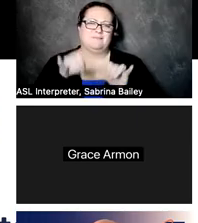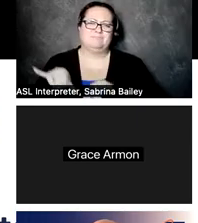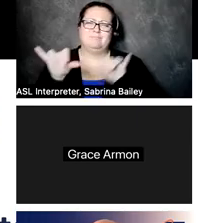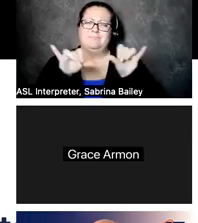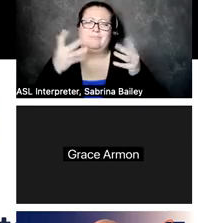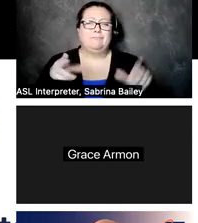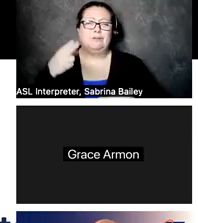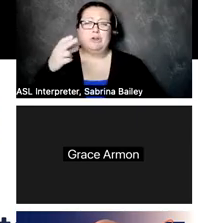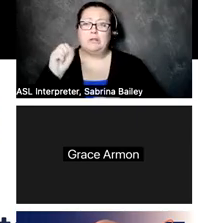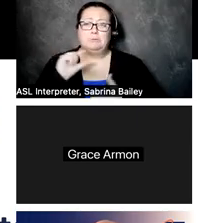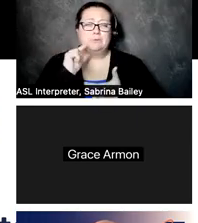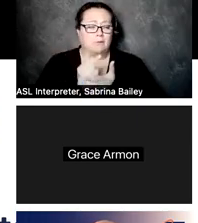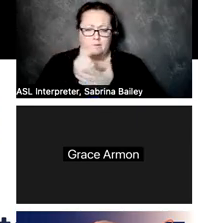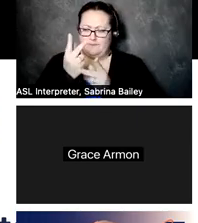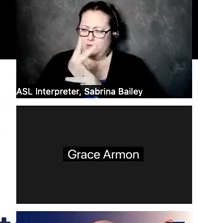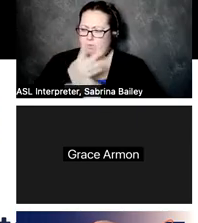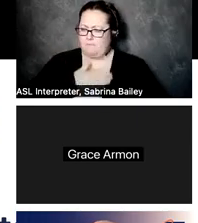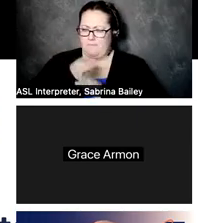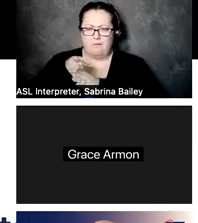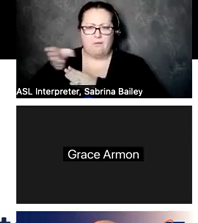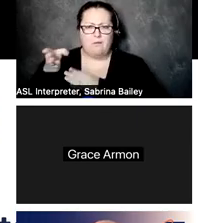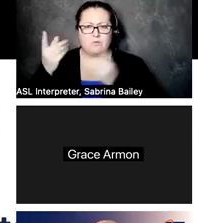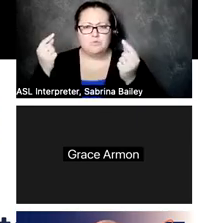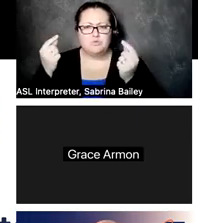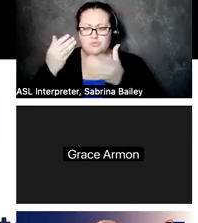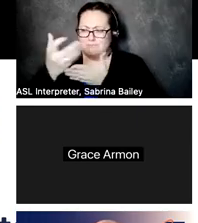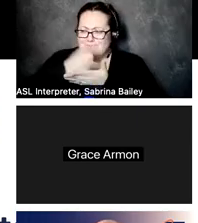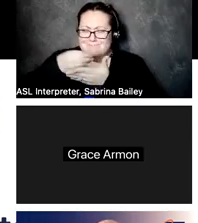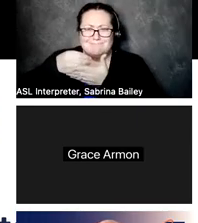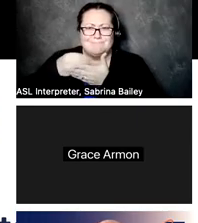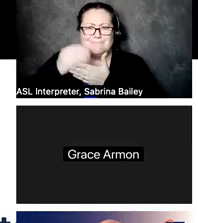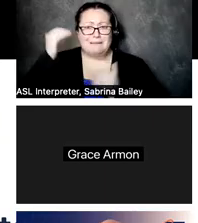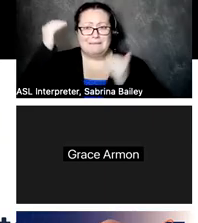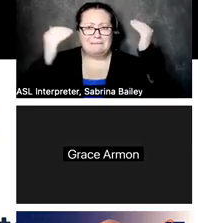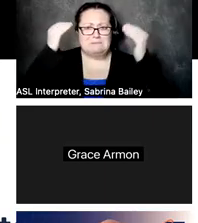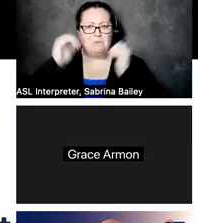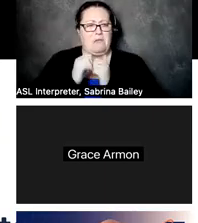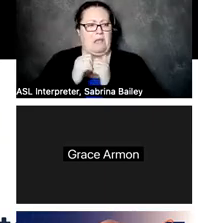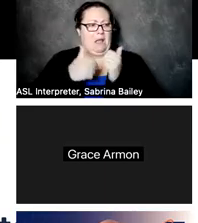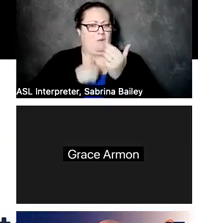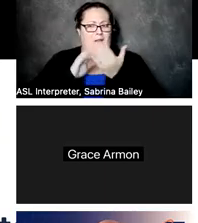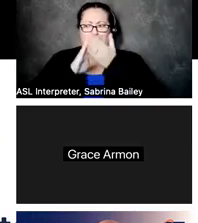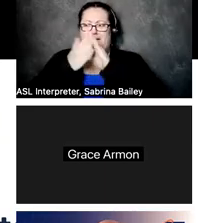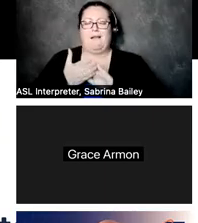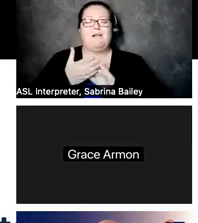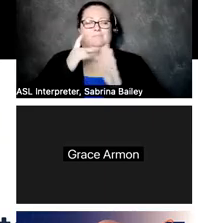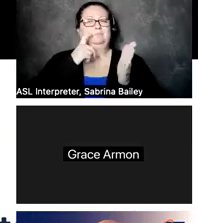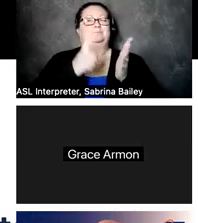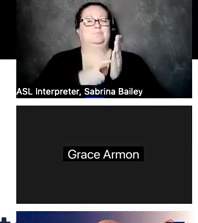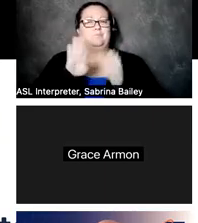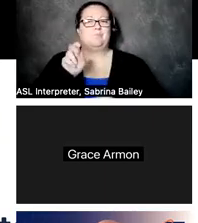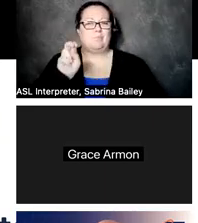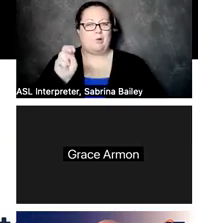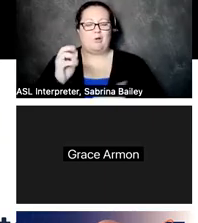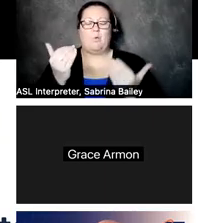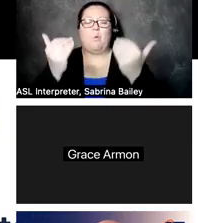high school and you're supposed to figure out exactly what you want to do, how to make money, how to become an adult. And you could just tell that Barton was extremely